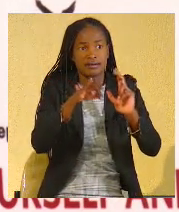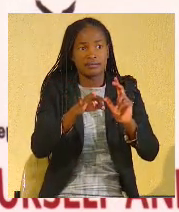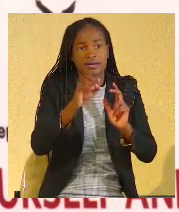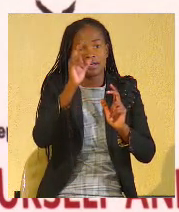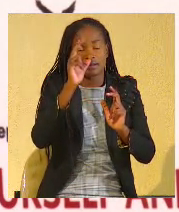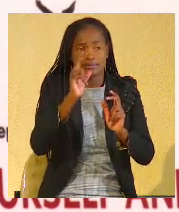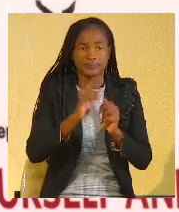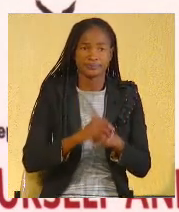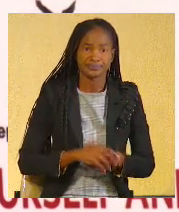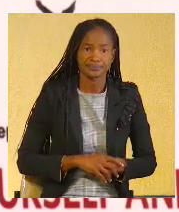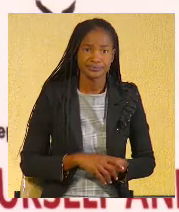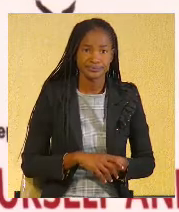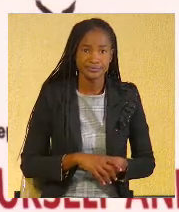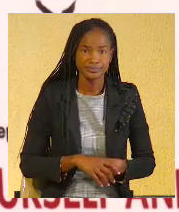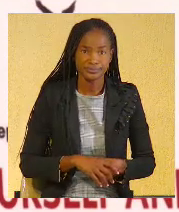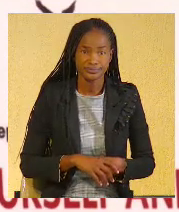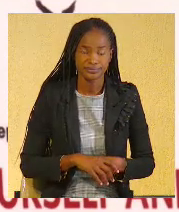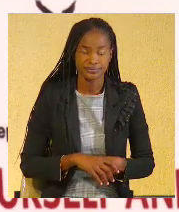stimulus measures.